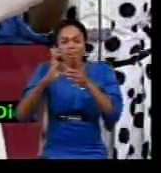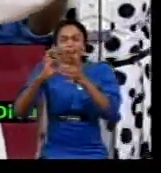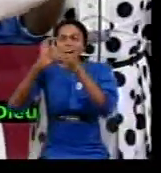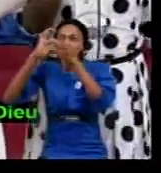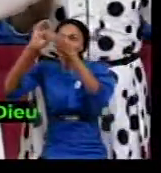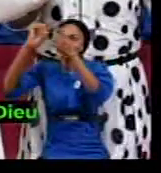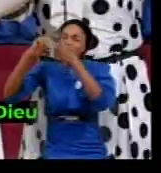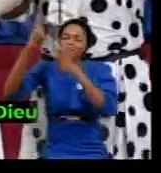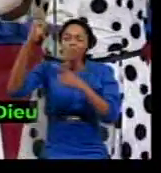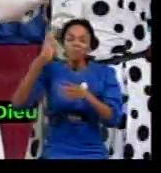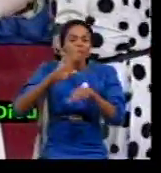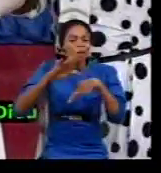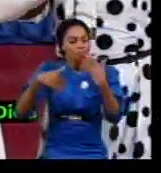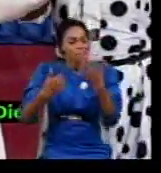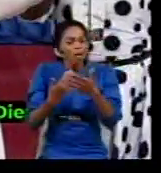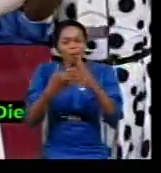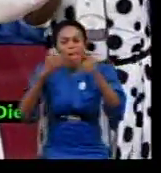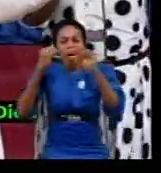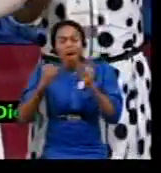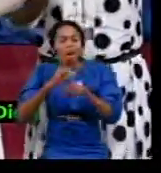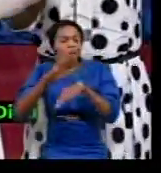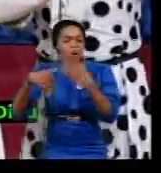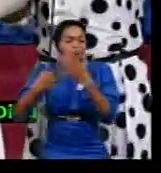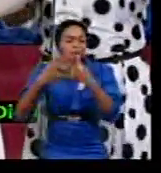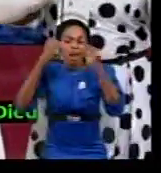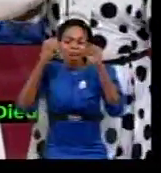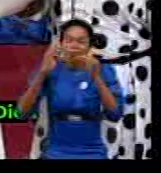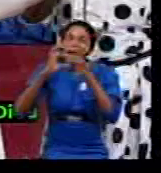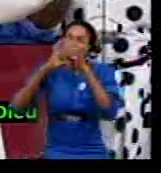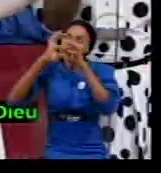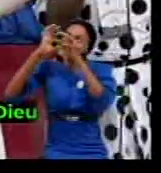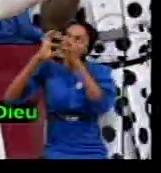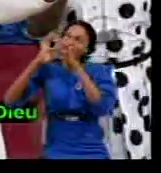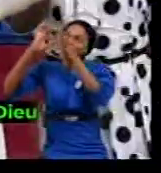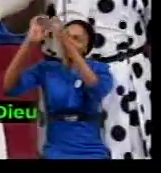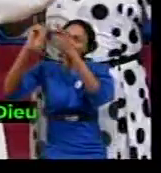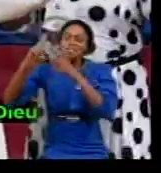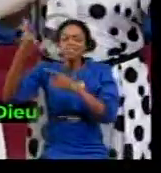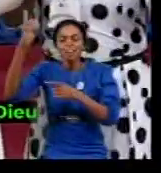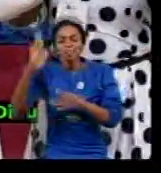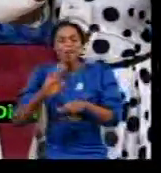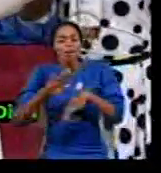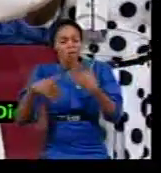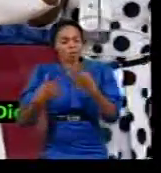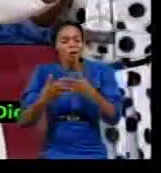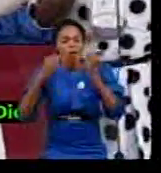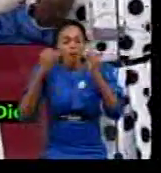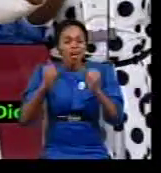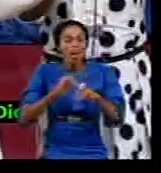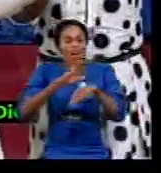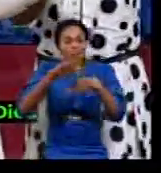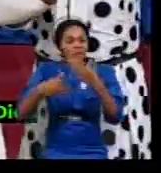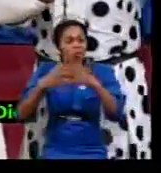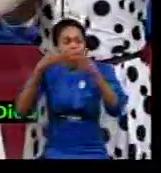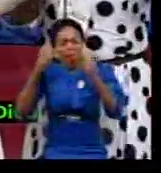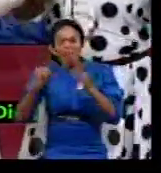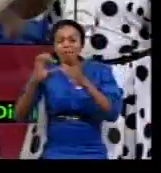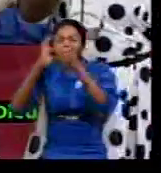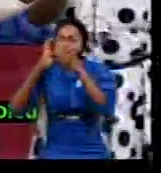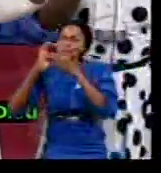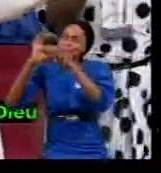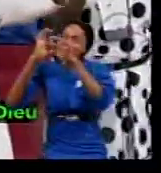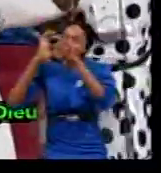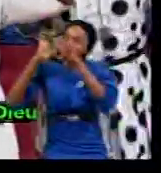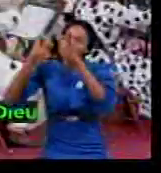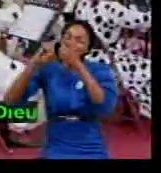church to say, we're following, to say that we submit ourselves to you. That alone should have convinced this man that this call is